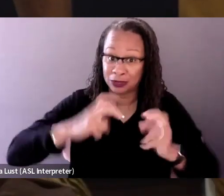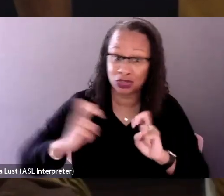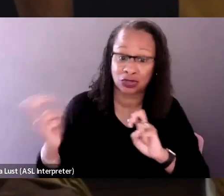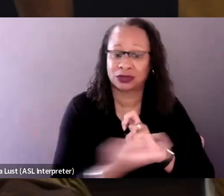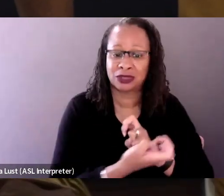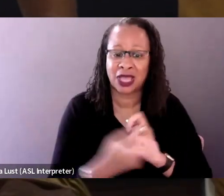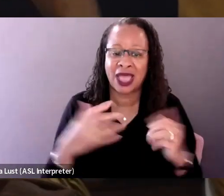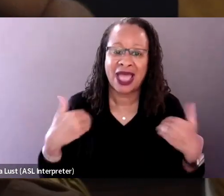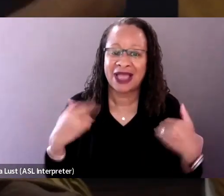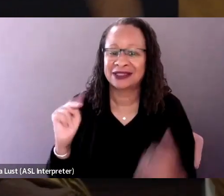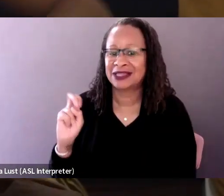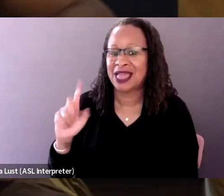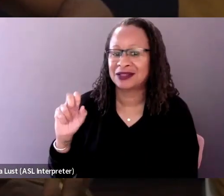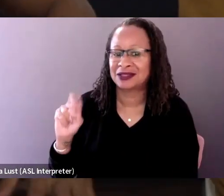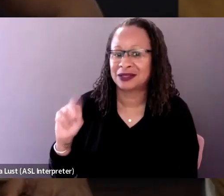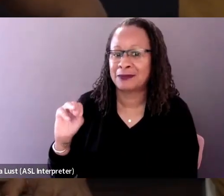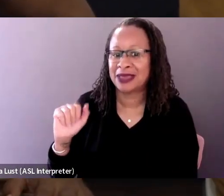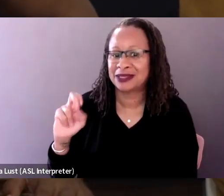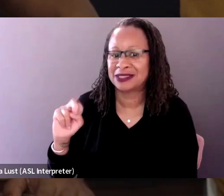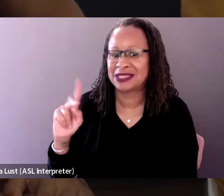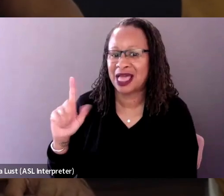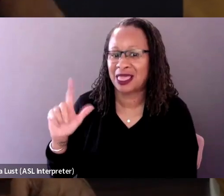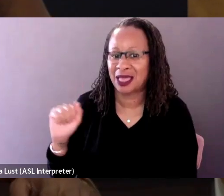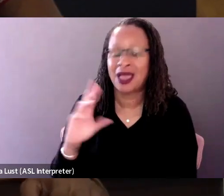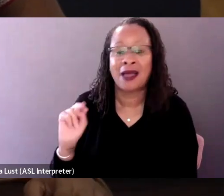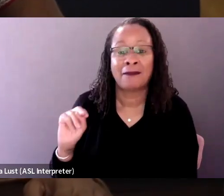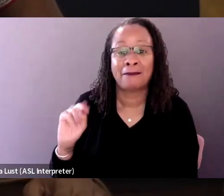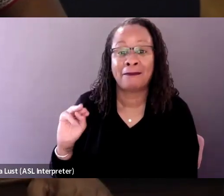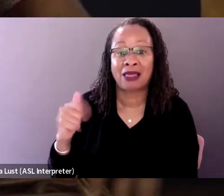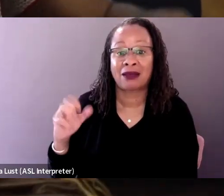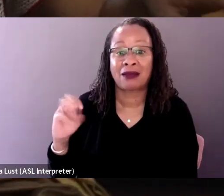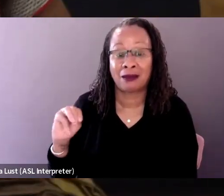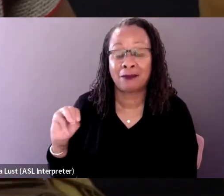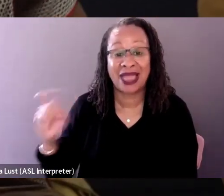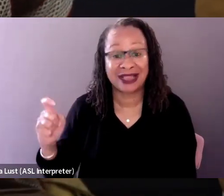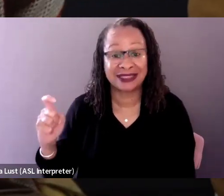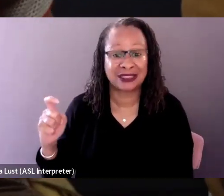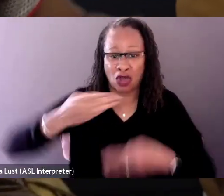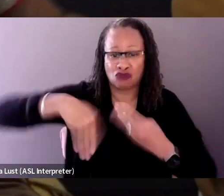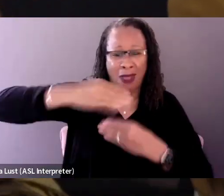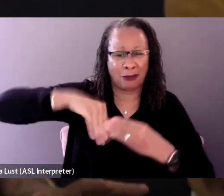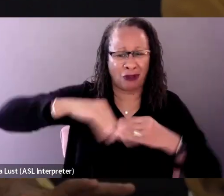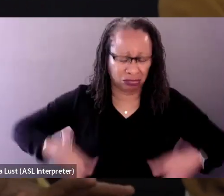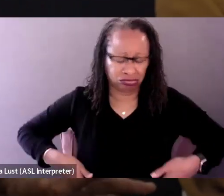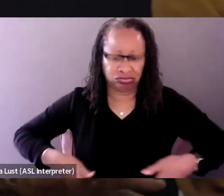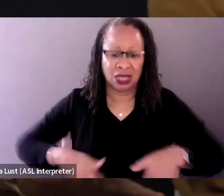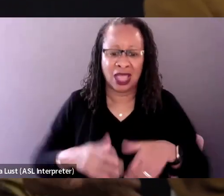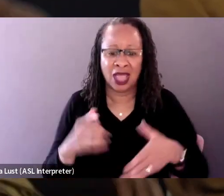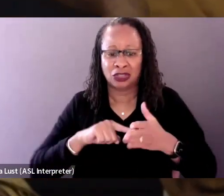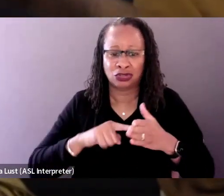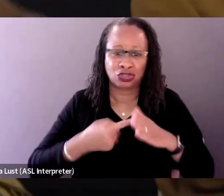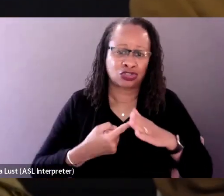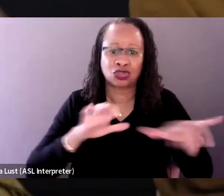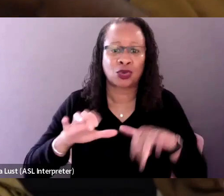and Malcolm X wraparound situation. She starts going into like a Yon Valou dance,